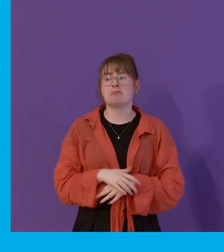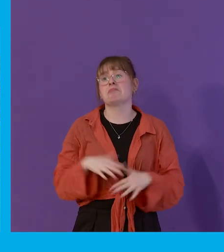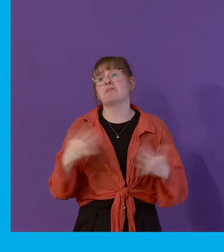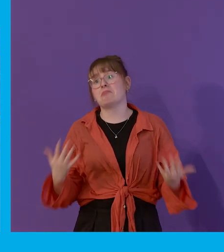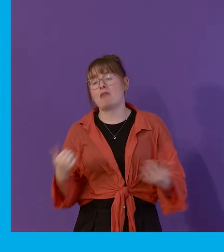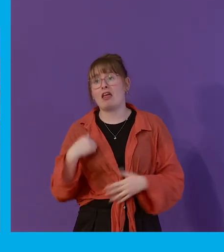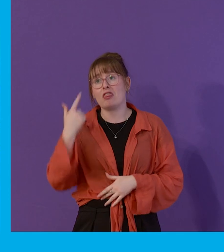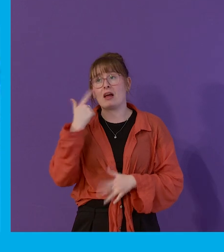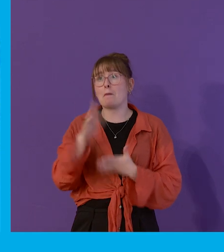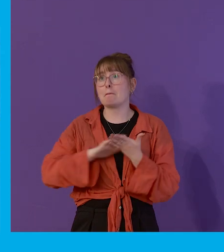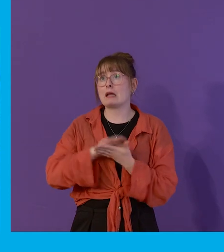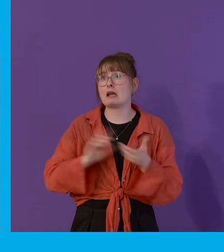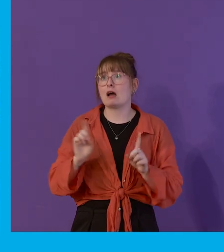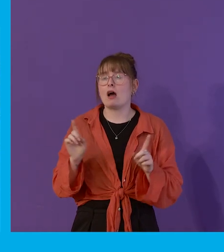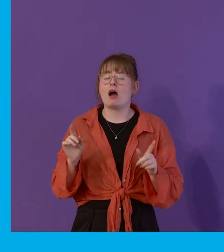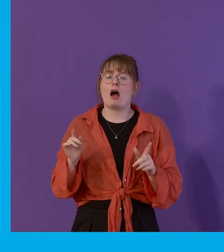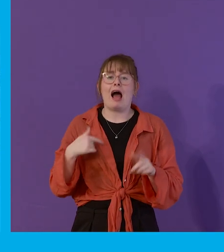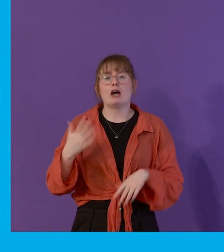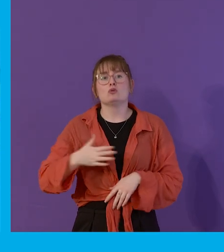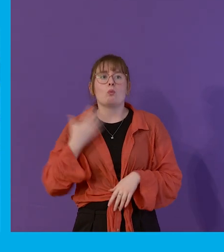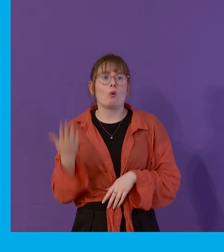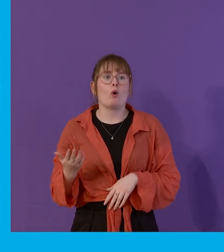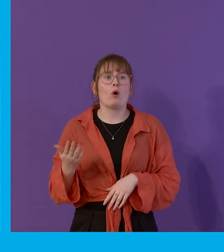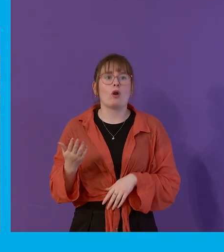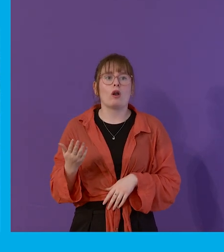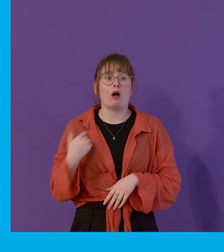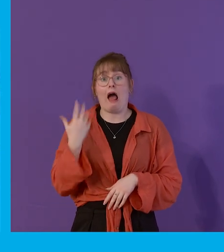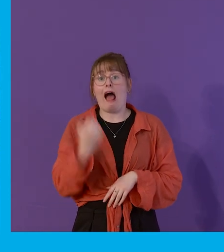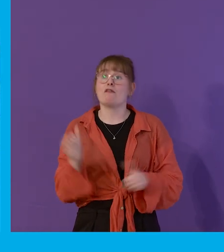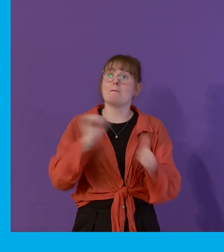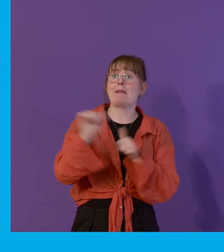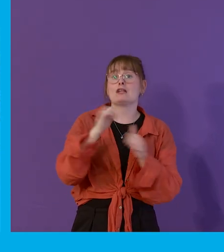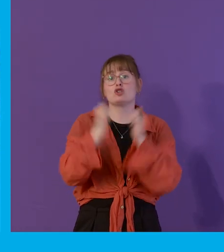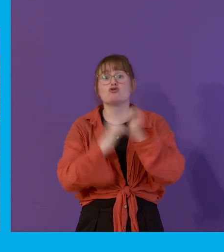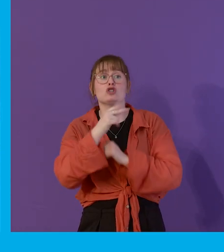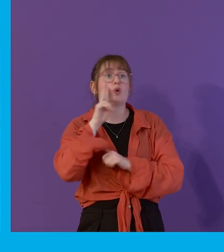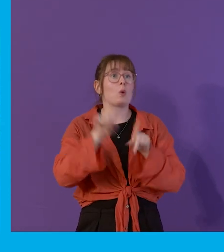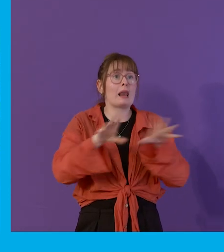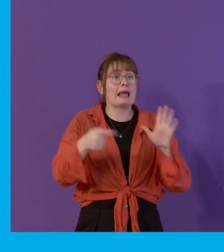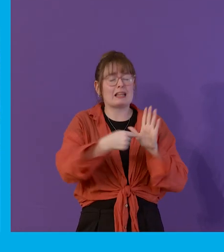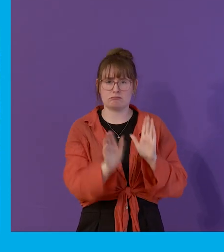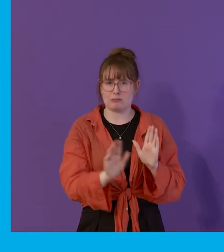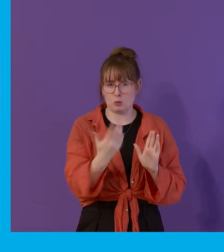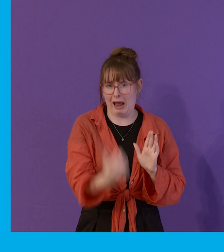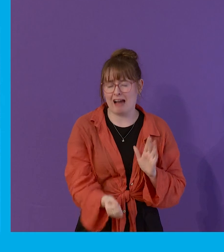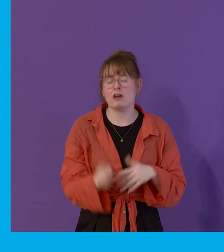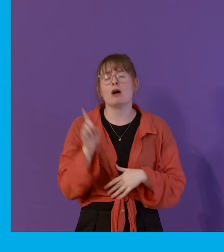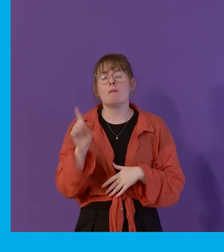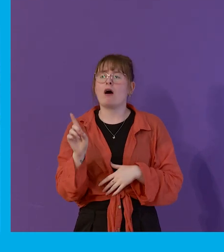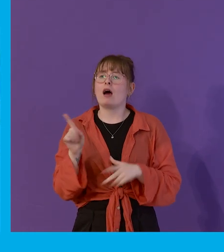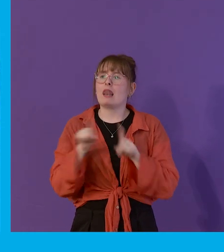suppose really what I mean, and I'm not sitting here with a view on what a different or better structure should necessarily look like, but it's more the principle that